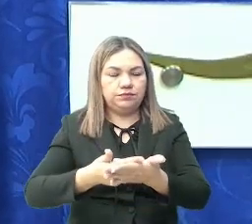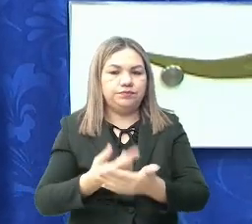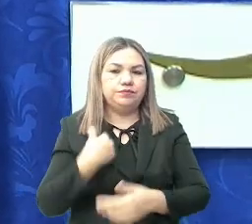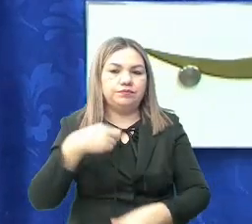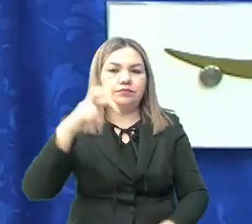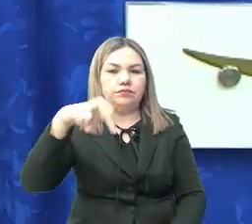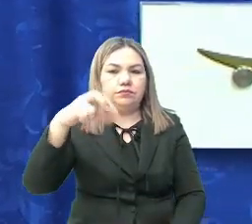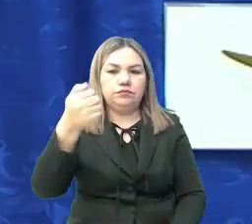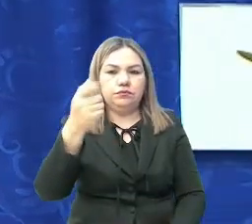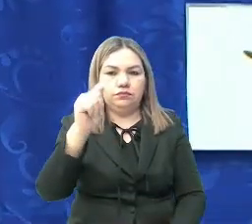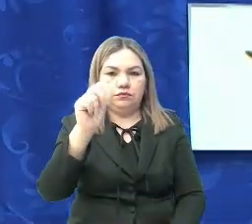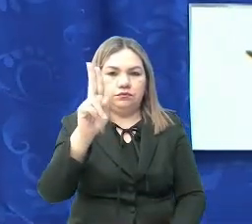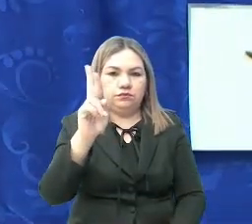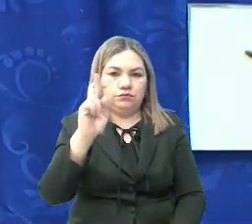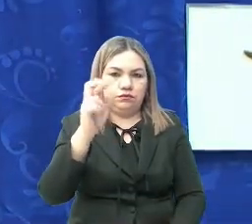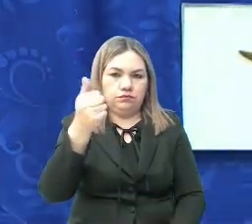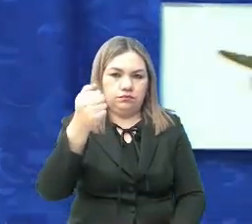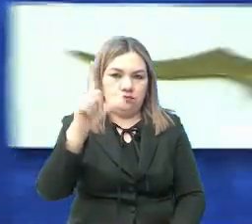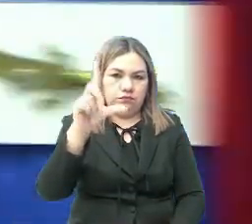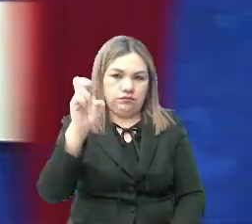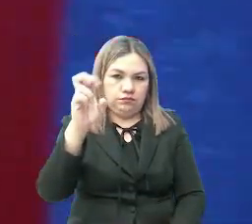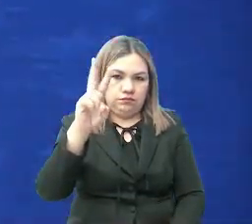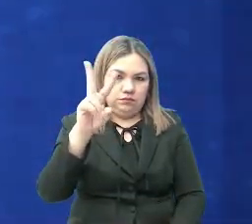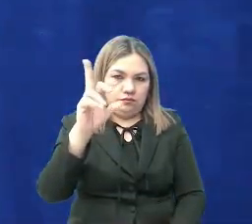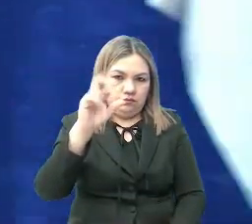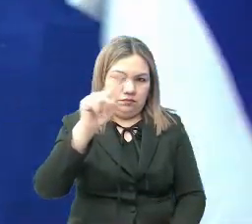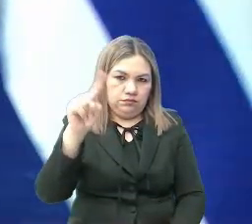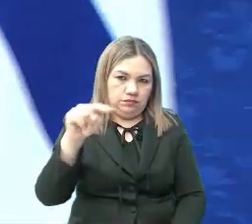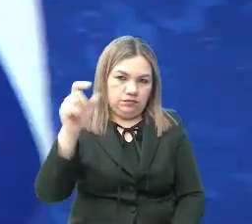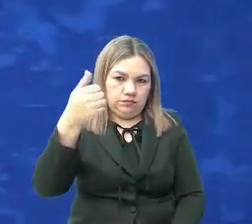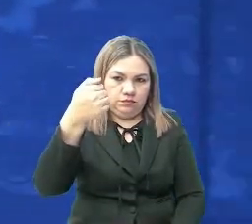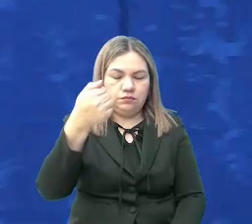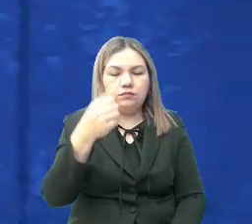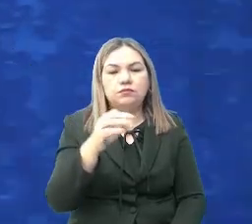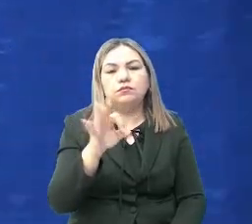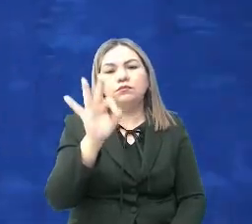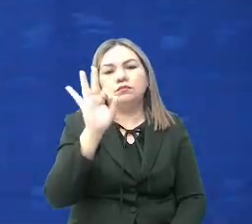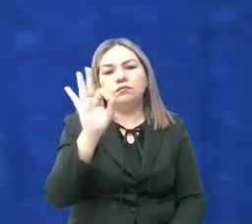to me my divine nature.